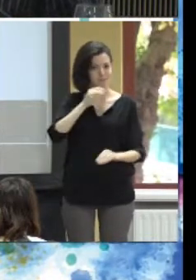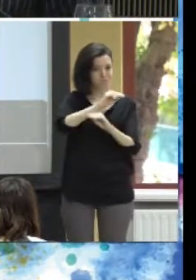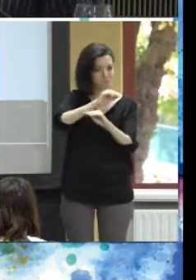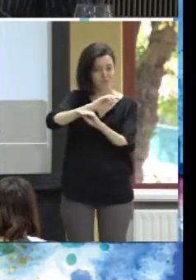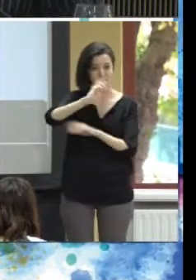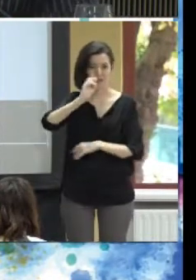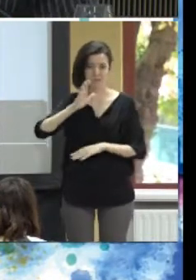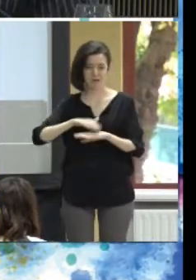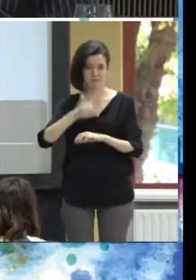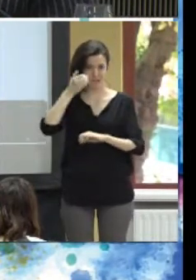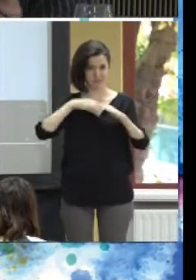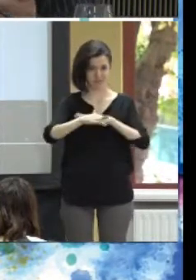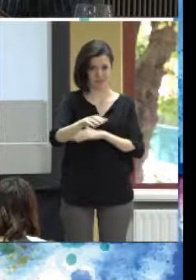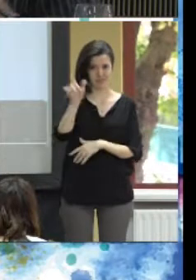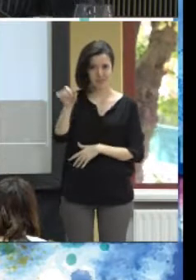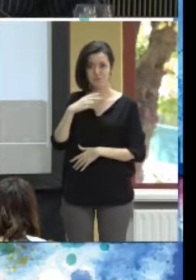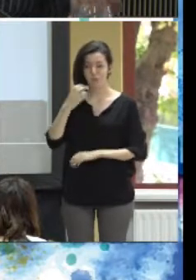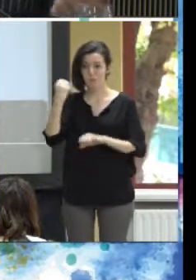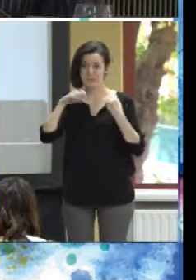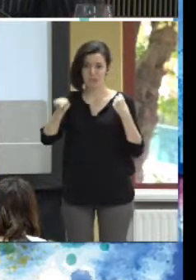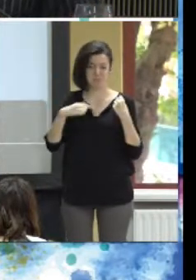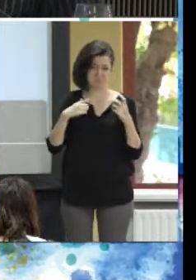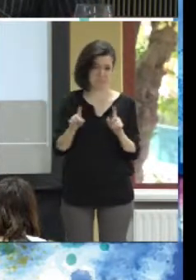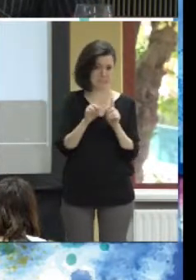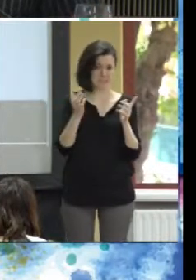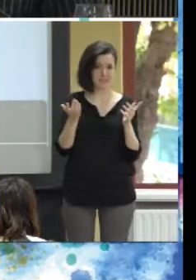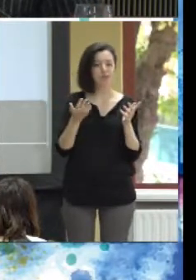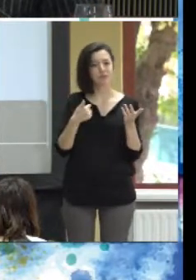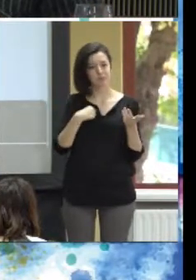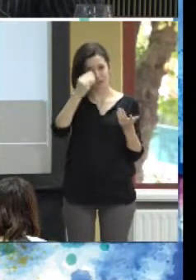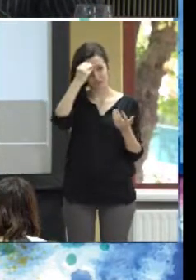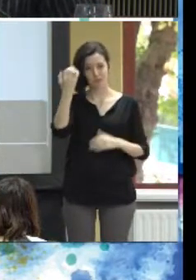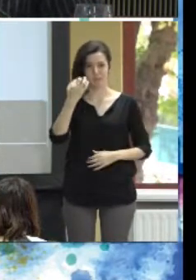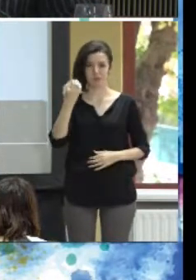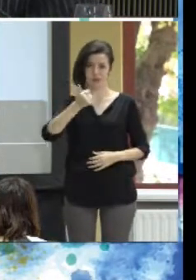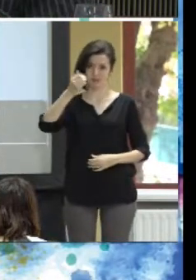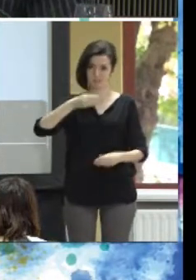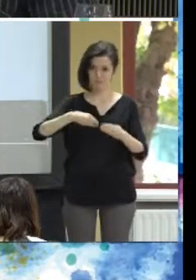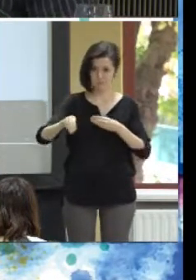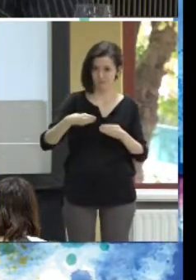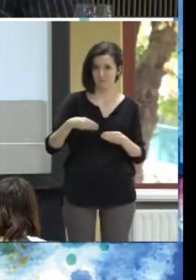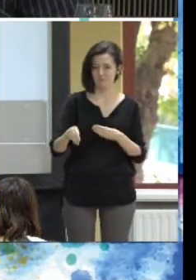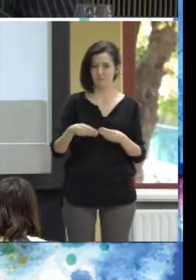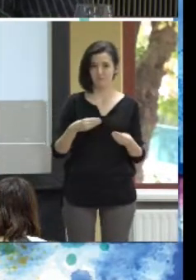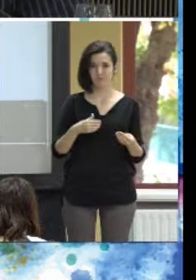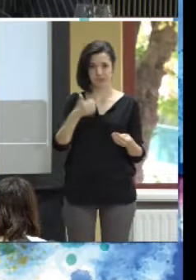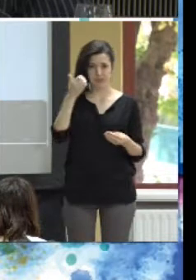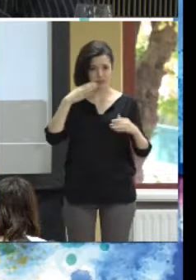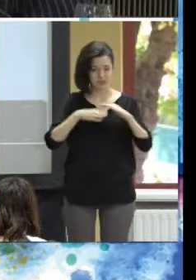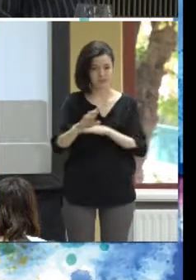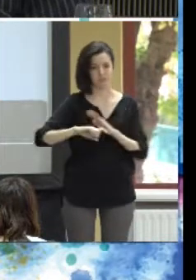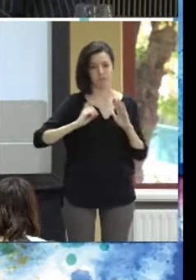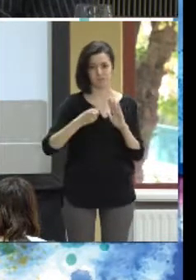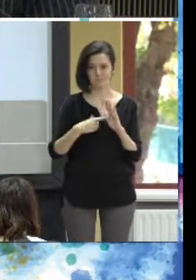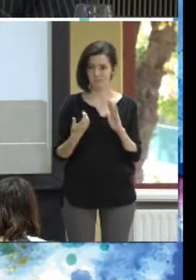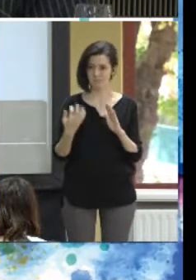architecture with the Busca app, which we at last, here we are, have, as